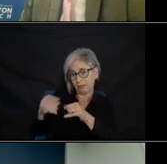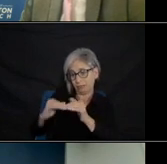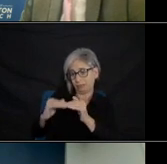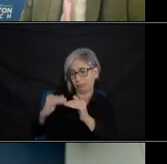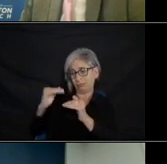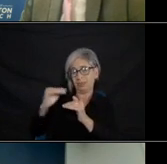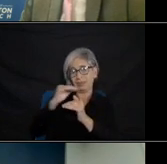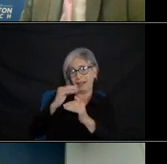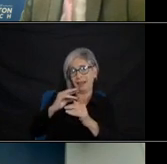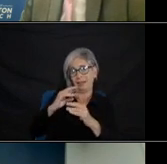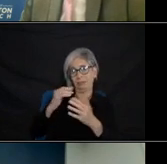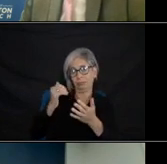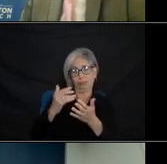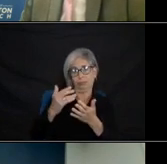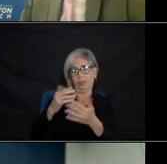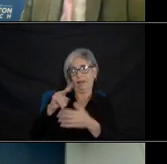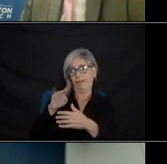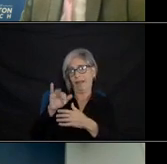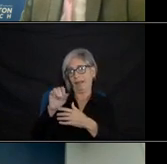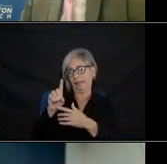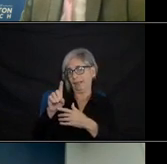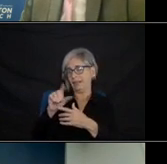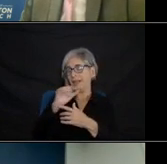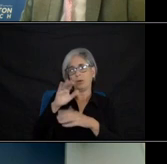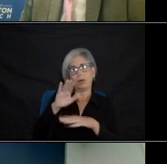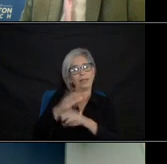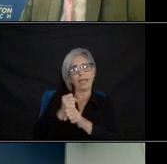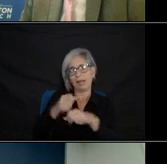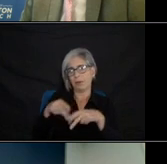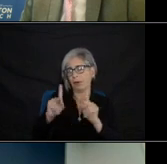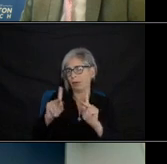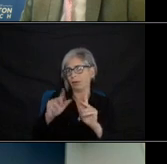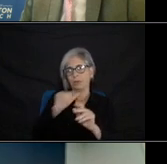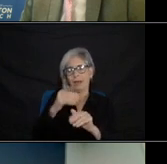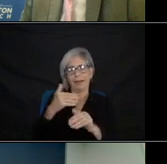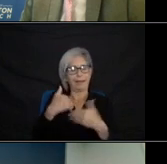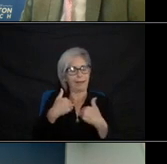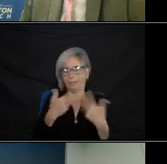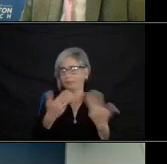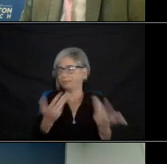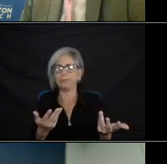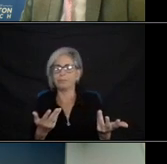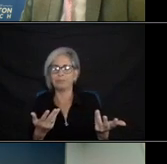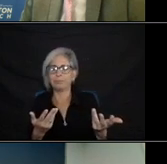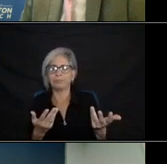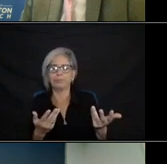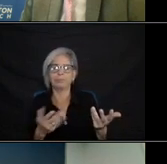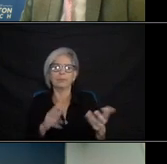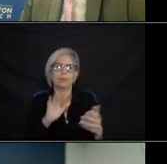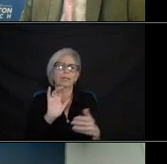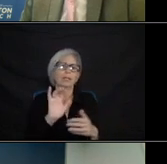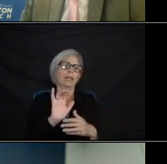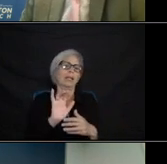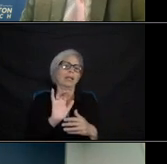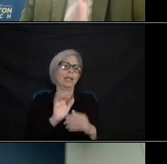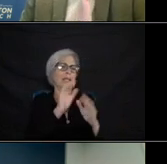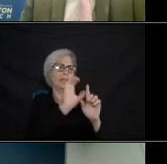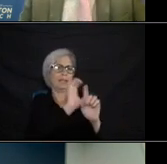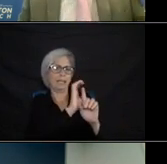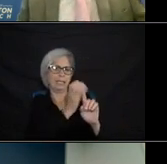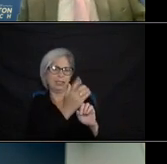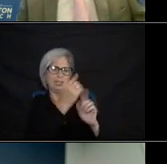not valid, they don't get a permit. Well, if your condition in the agenda, if it